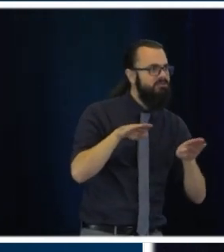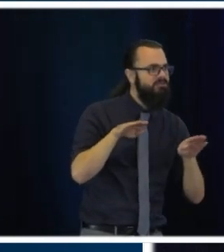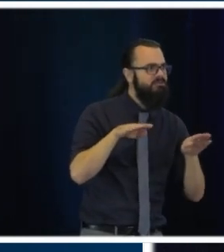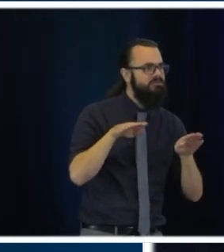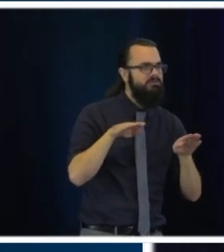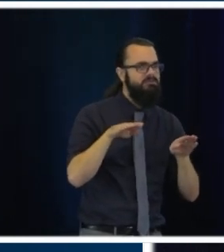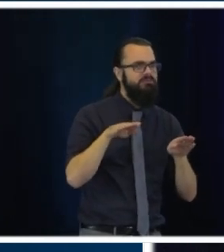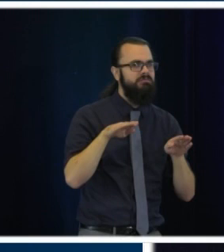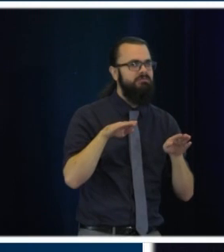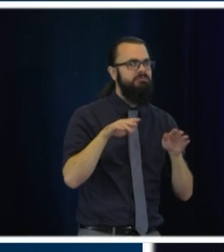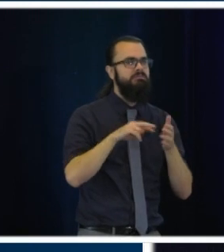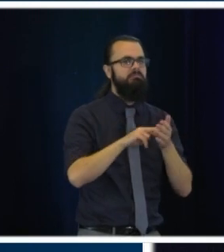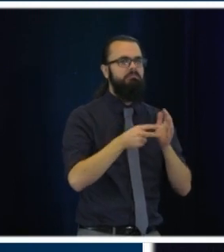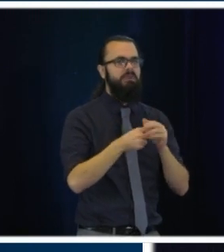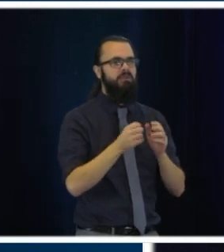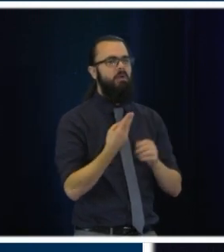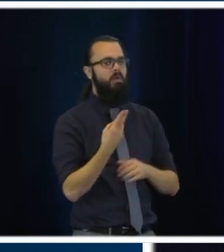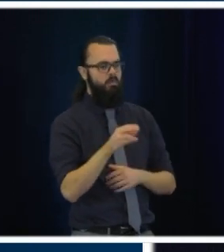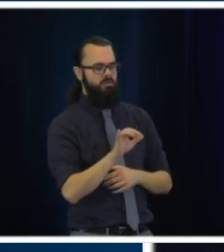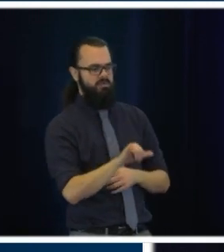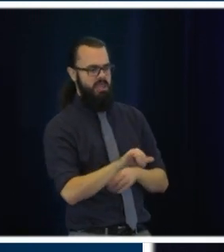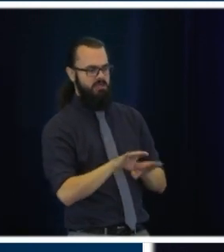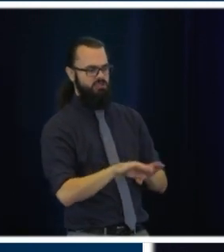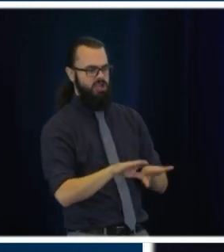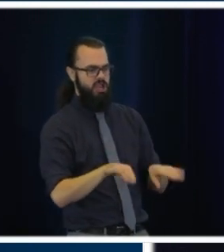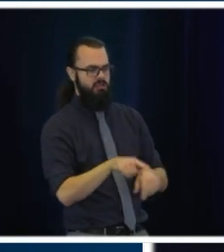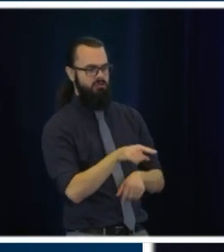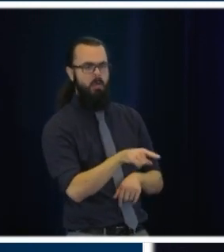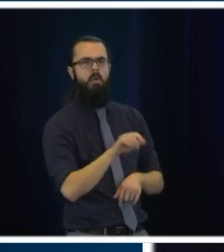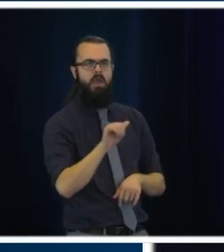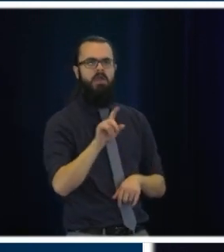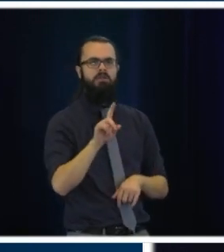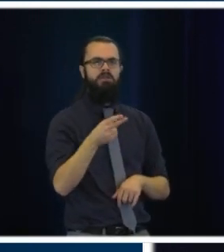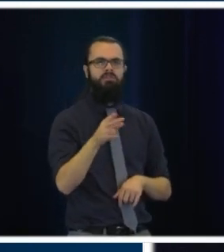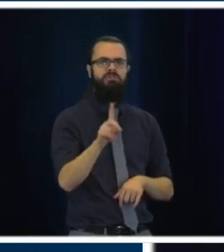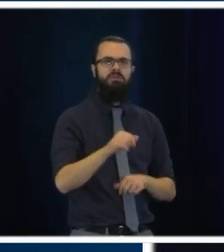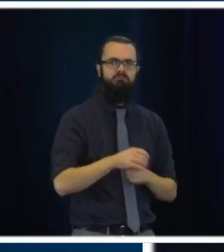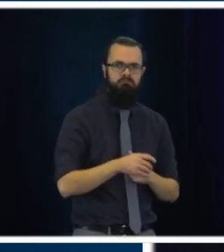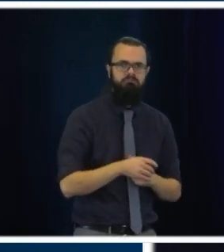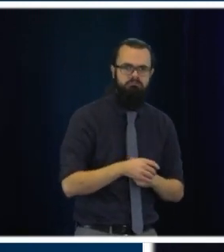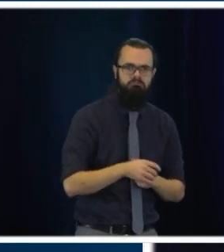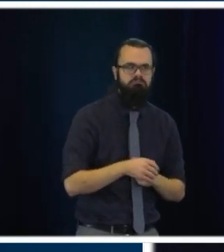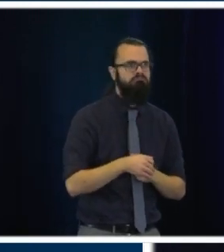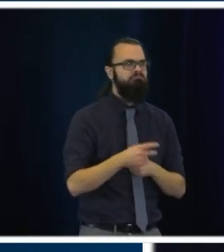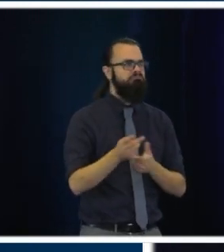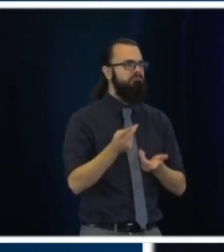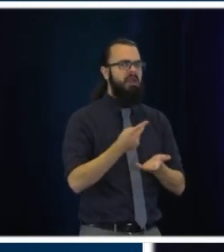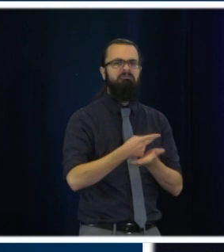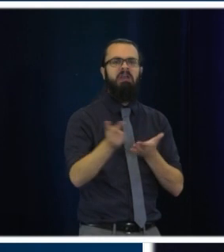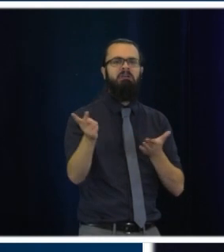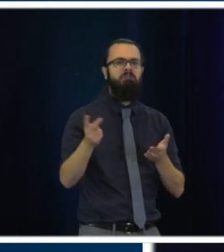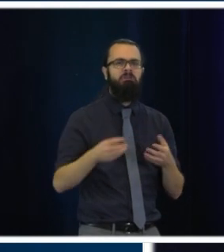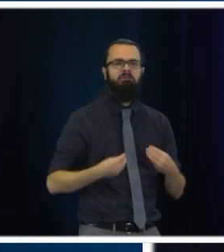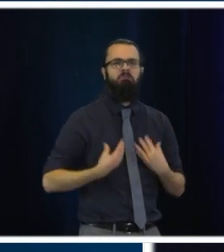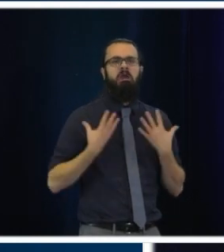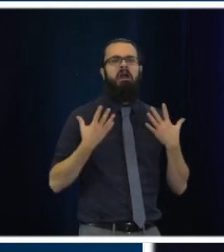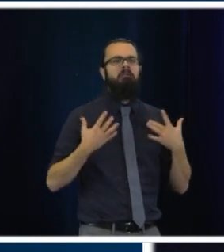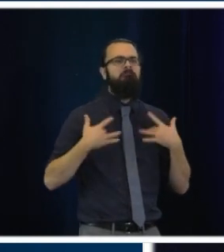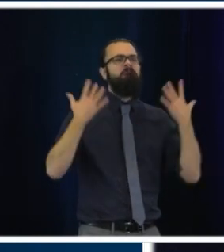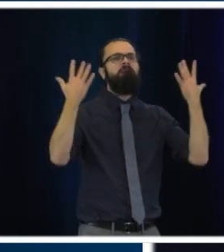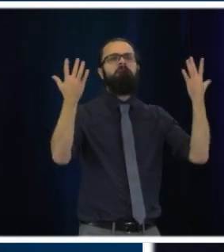What does that also look like? ADHD and failure to thrive and other things. So